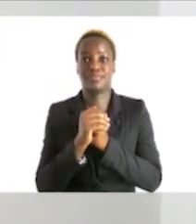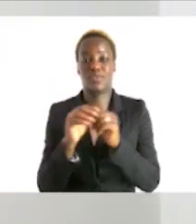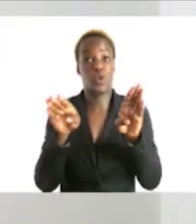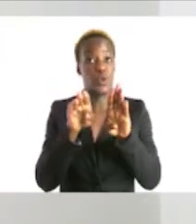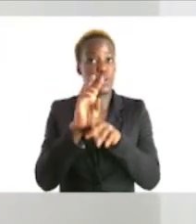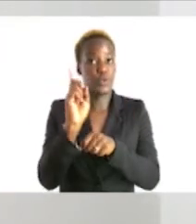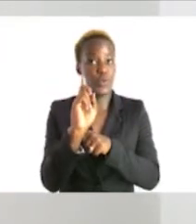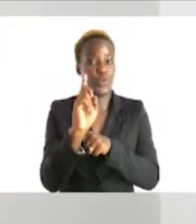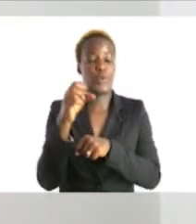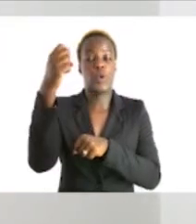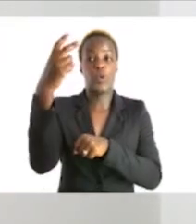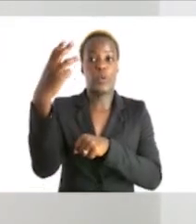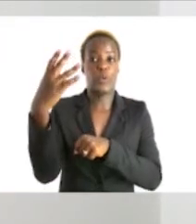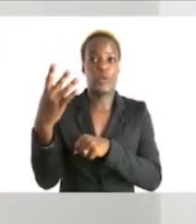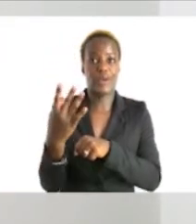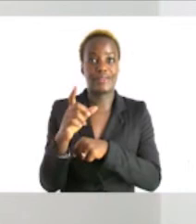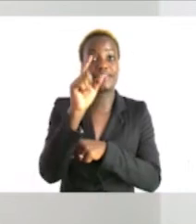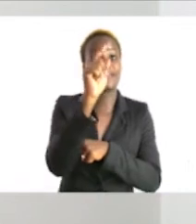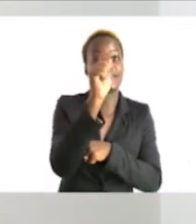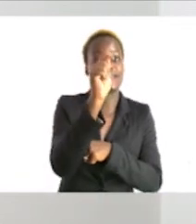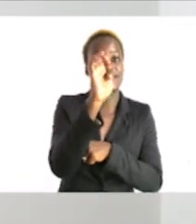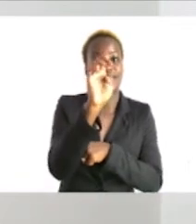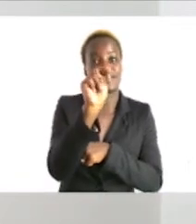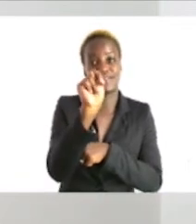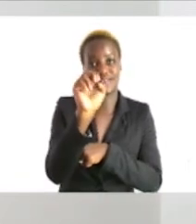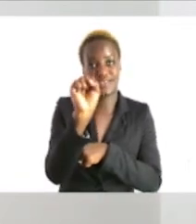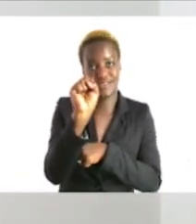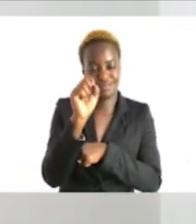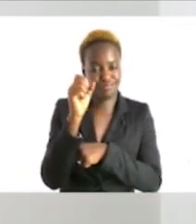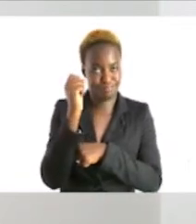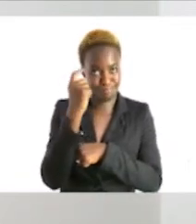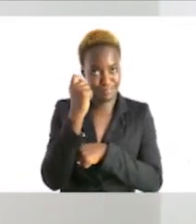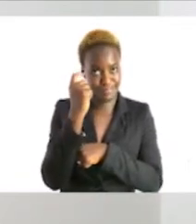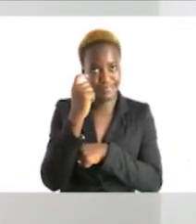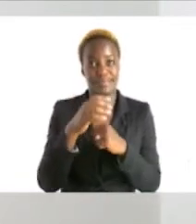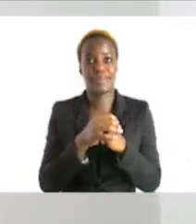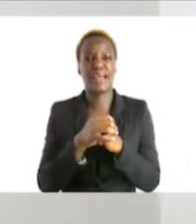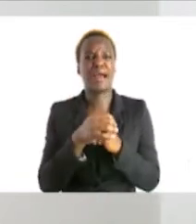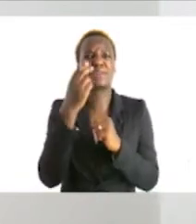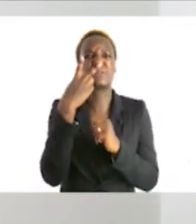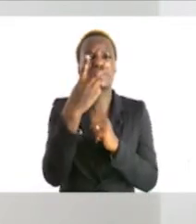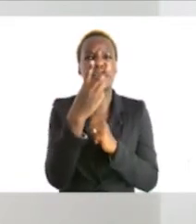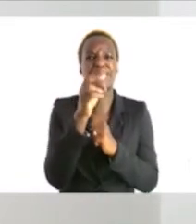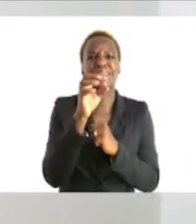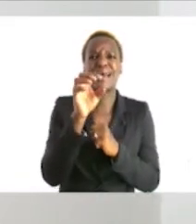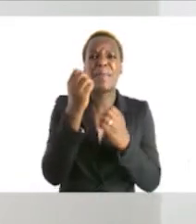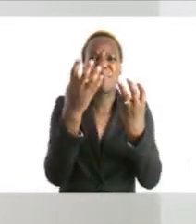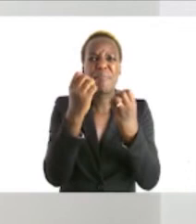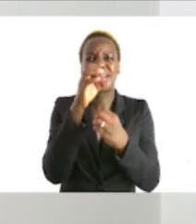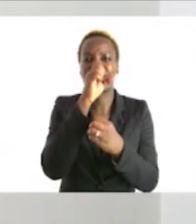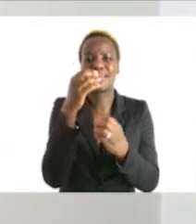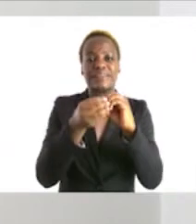here? We have been counting in tens. Okay. And as you can see here, there are only few numbers on the chart here. We have a